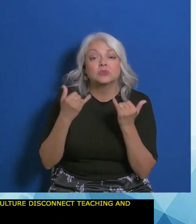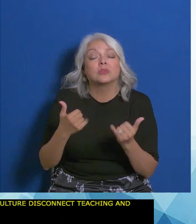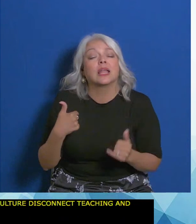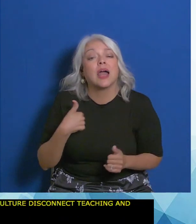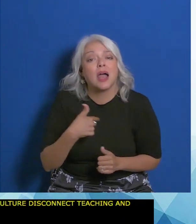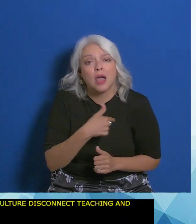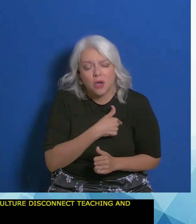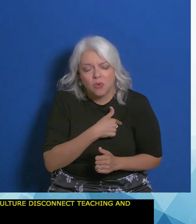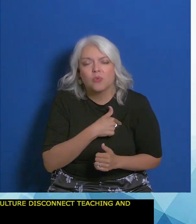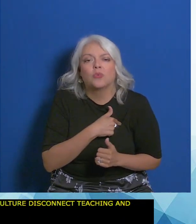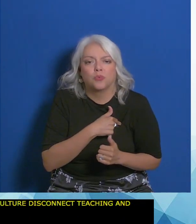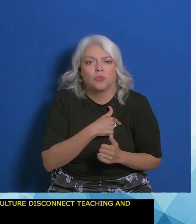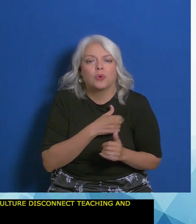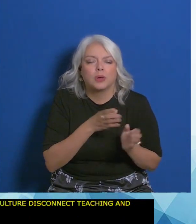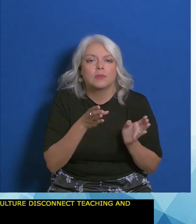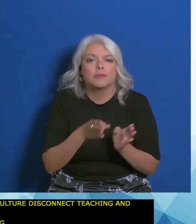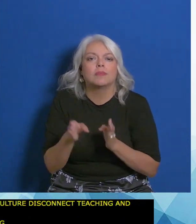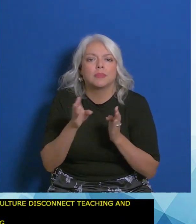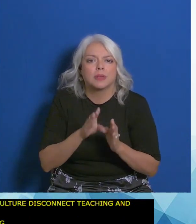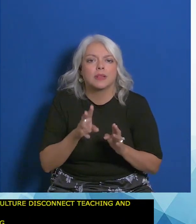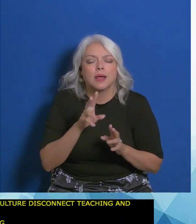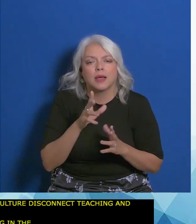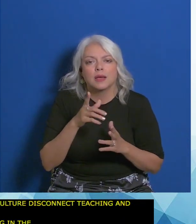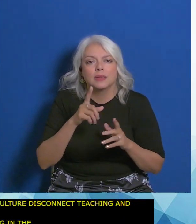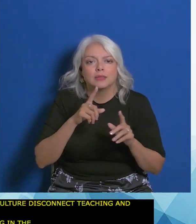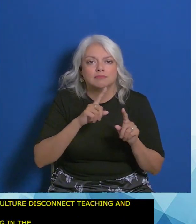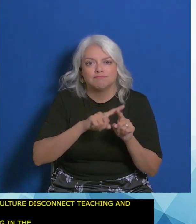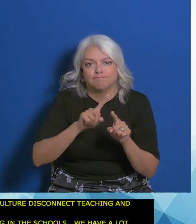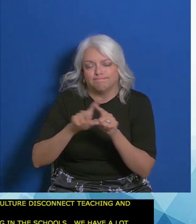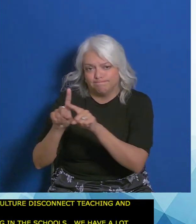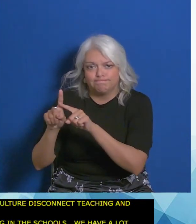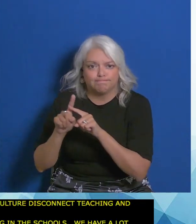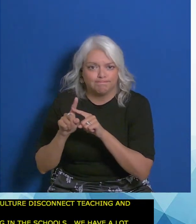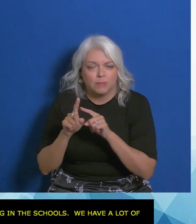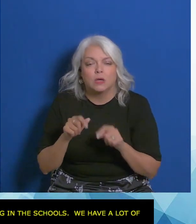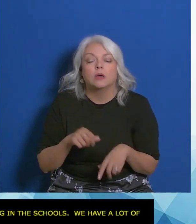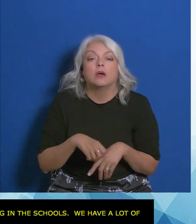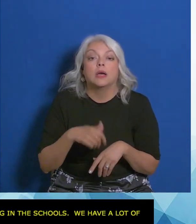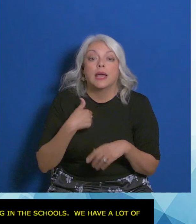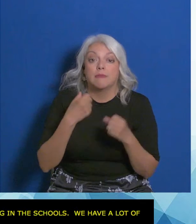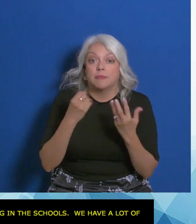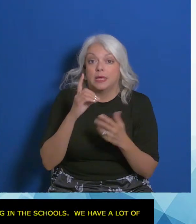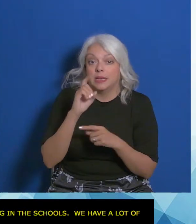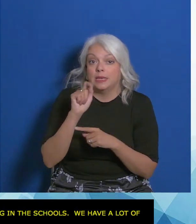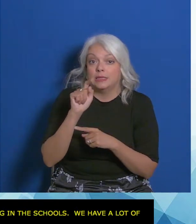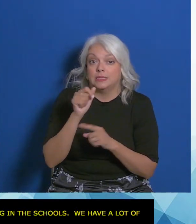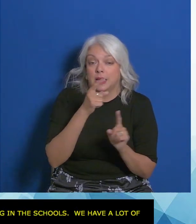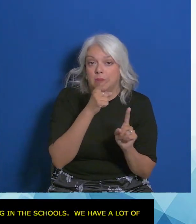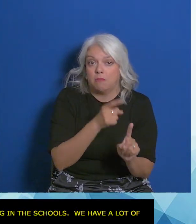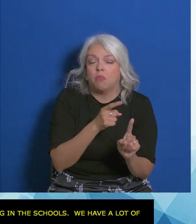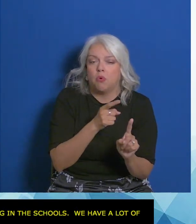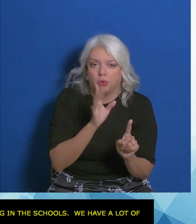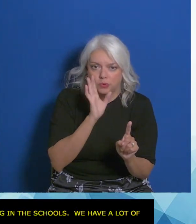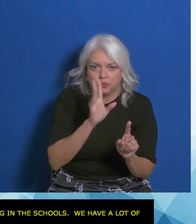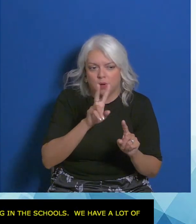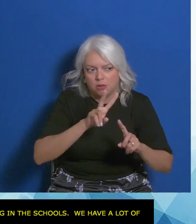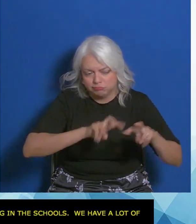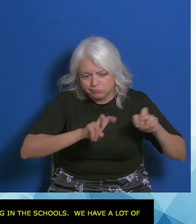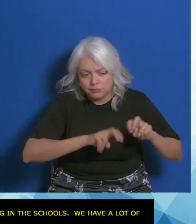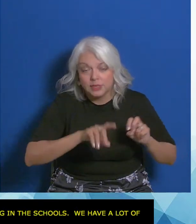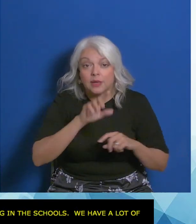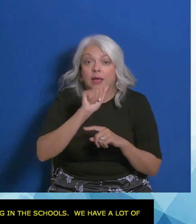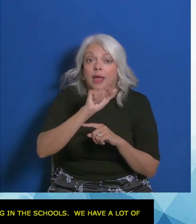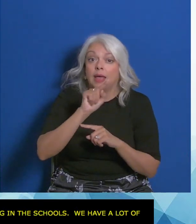at doing in the schools. We have a lot of data points we'll be unraveling. AZ merit data will be used to